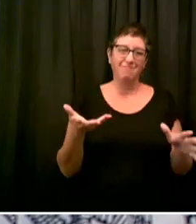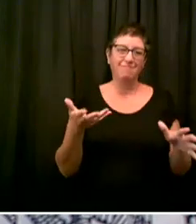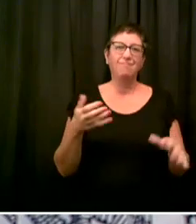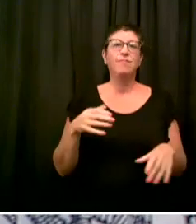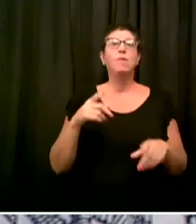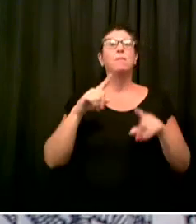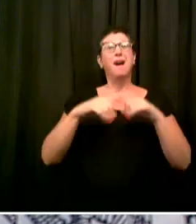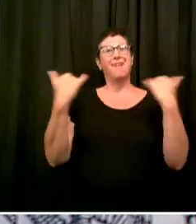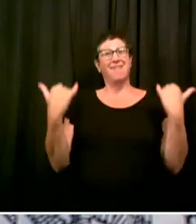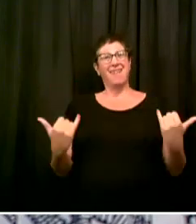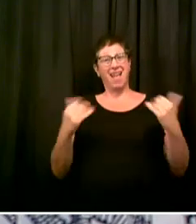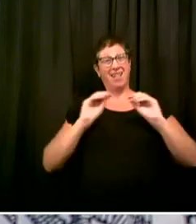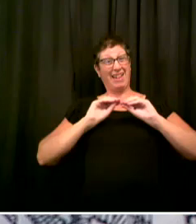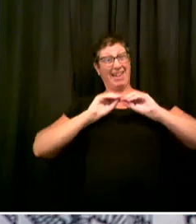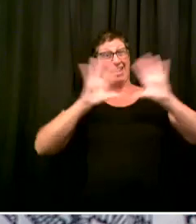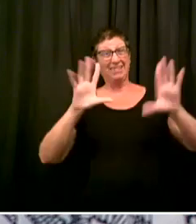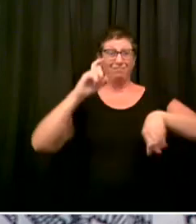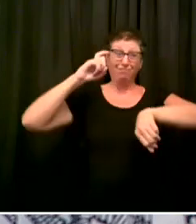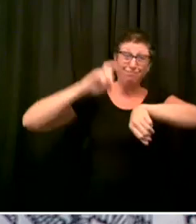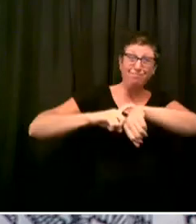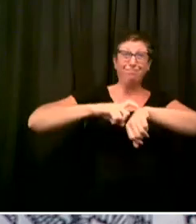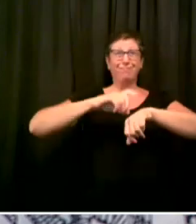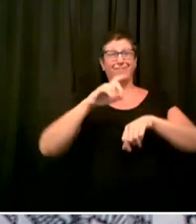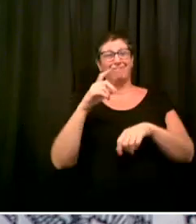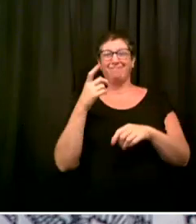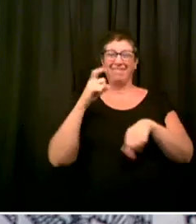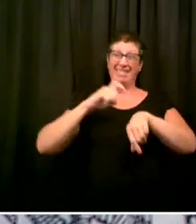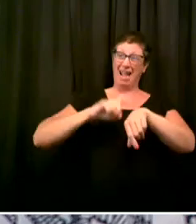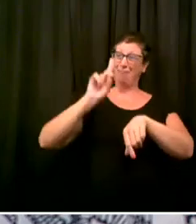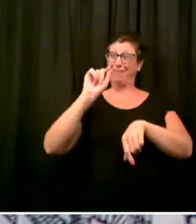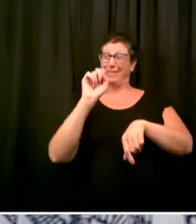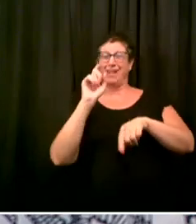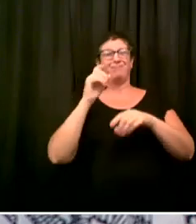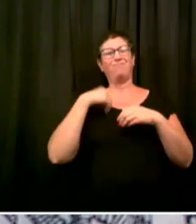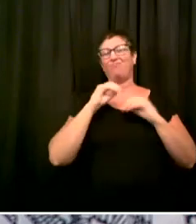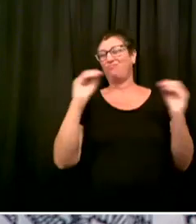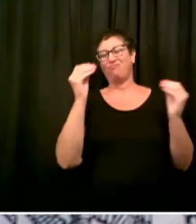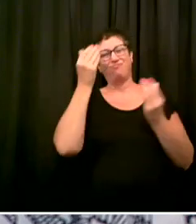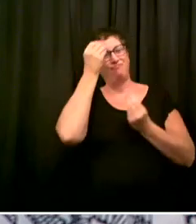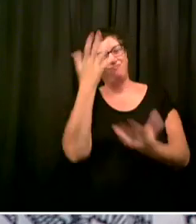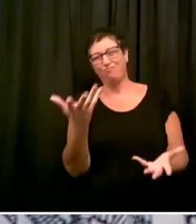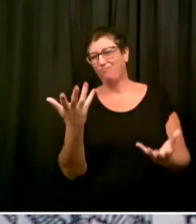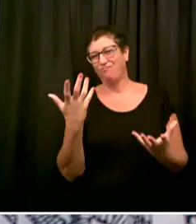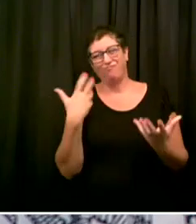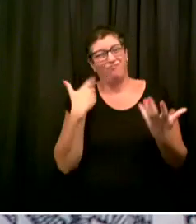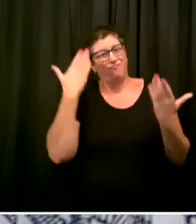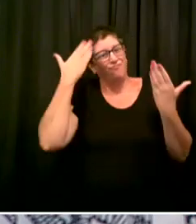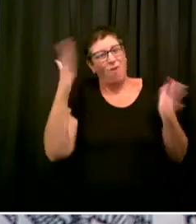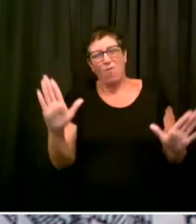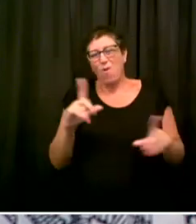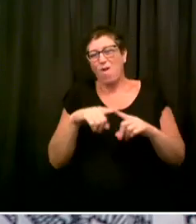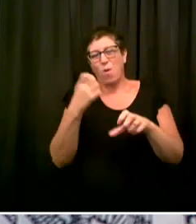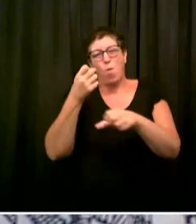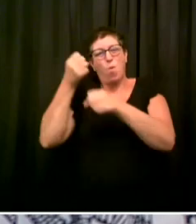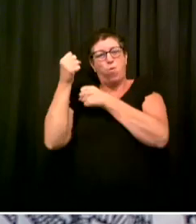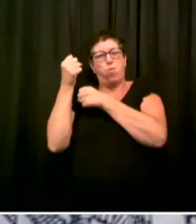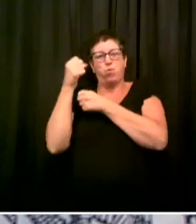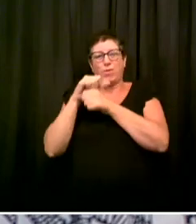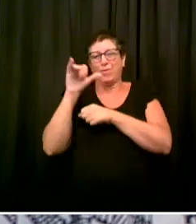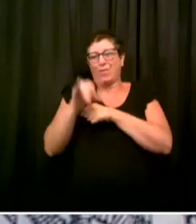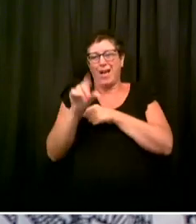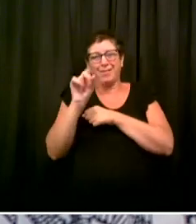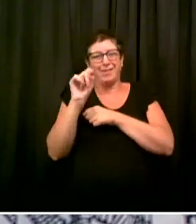of the challenges that come with that industry. We'll look at the dance and yoga again. But everything we're looking at is with